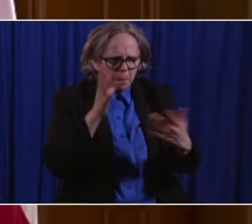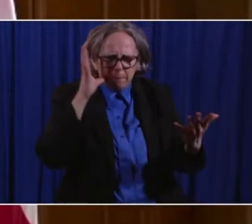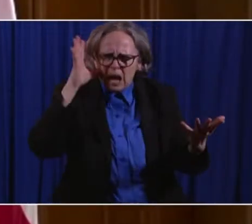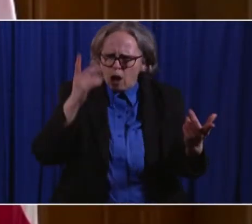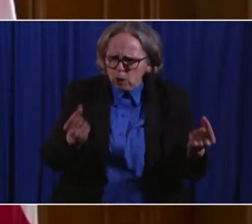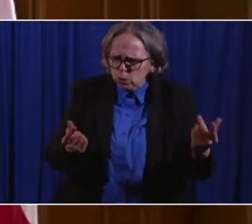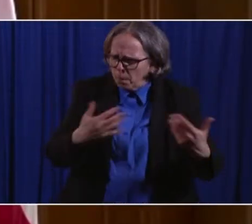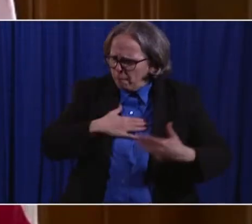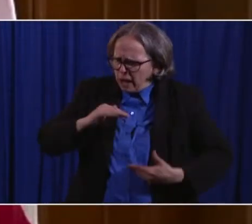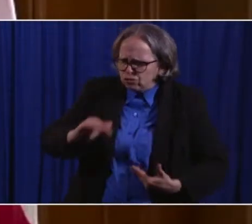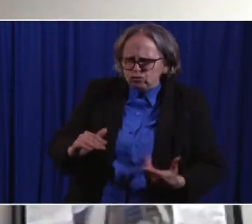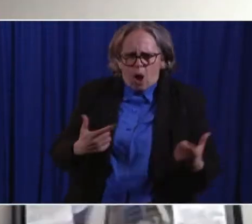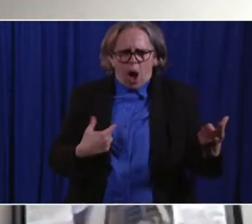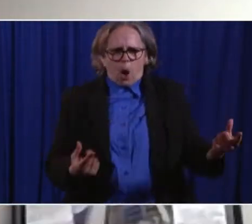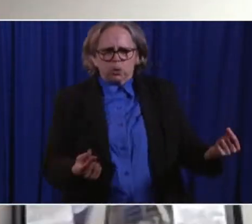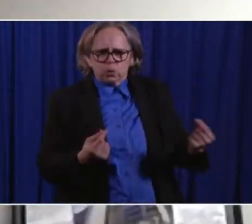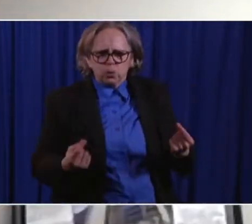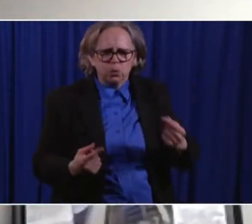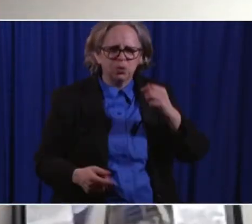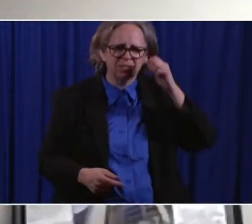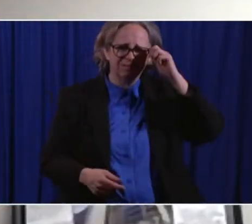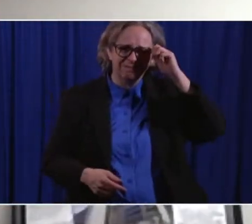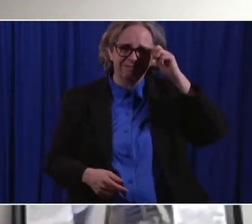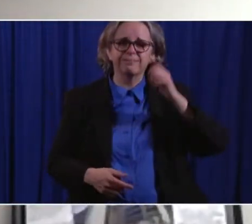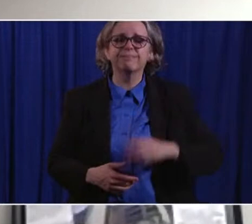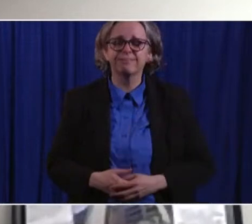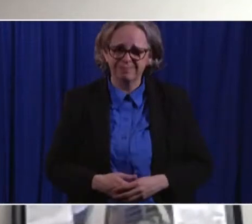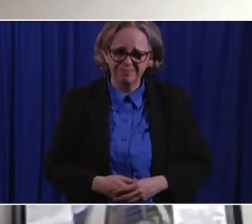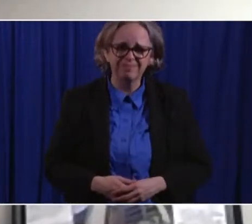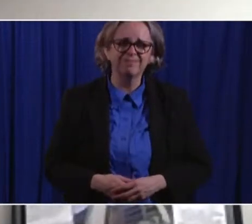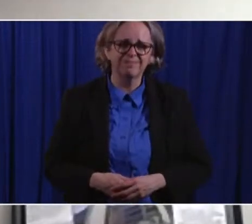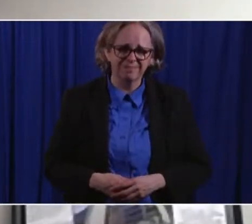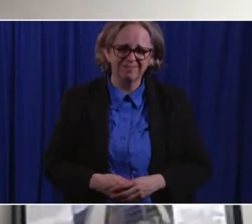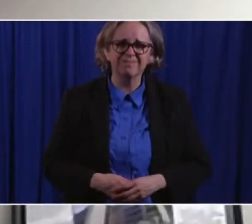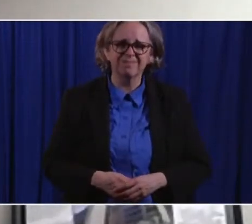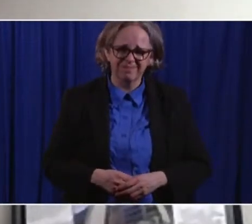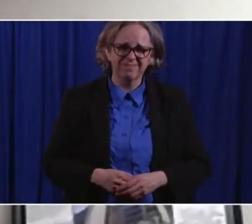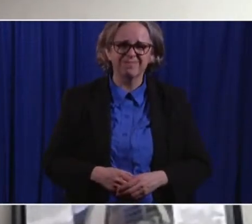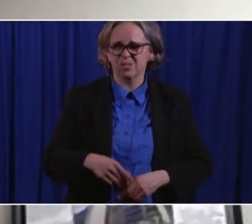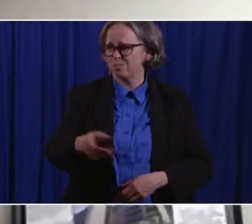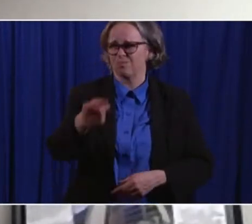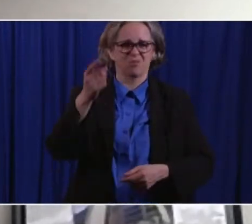they proceed? Yeah, so, at this time, until vaccination becomes,